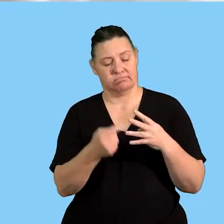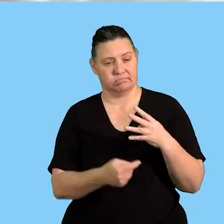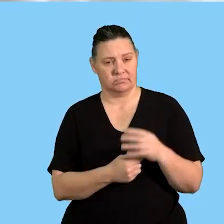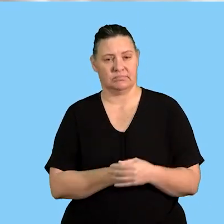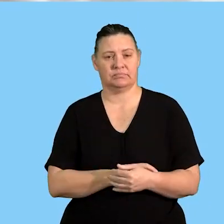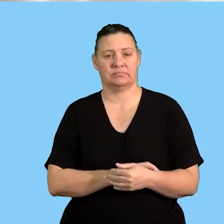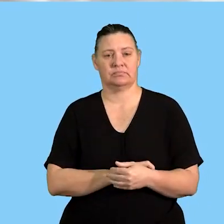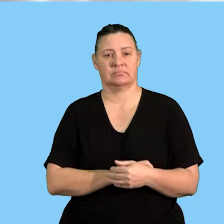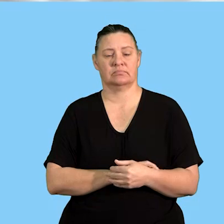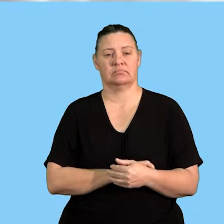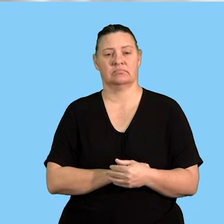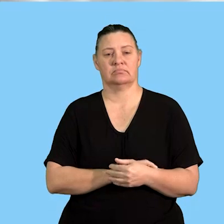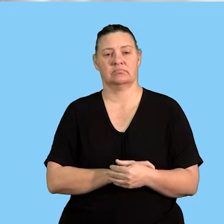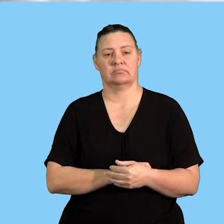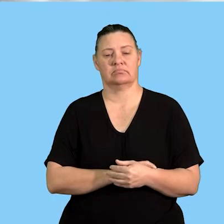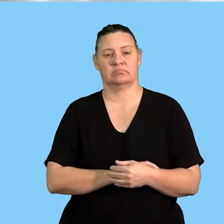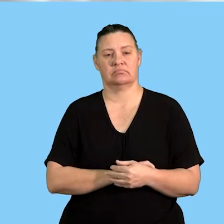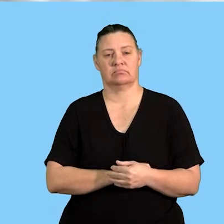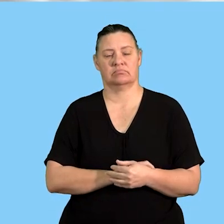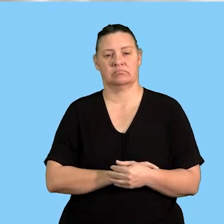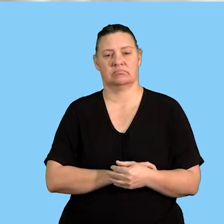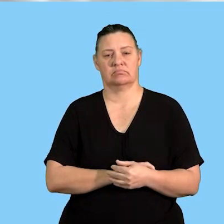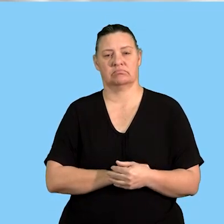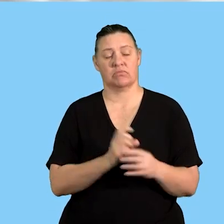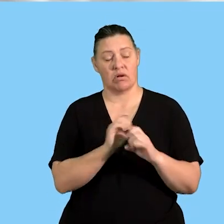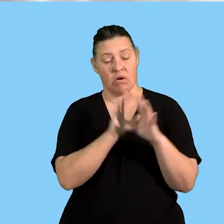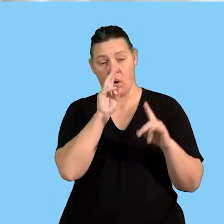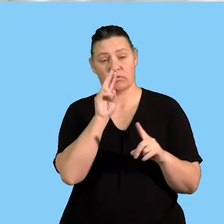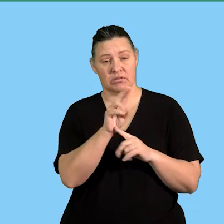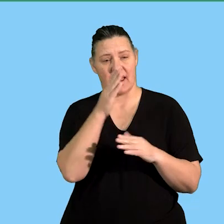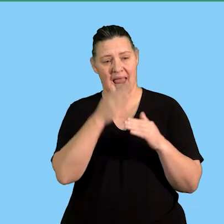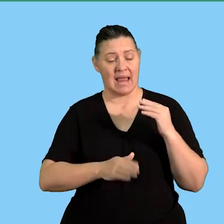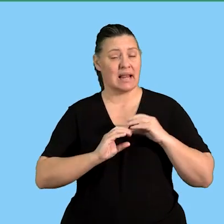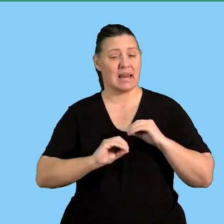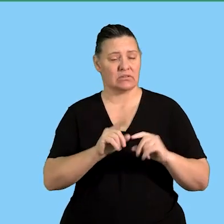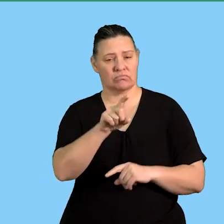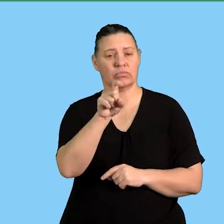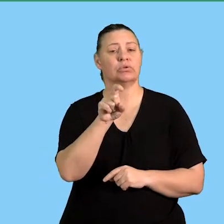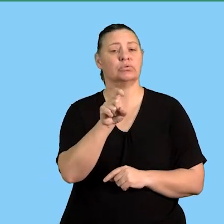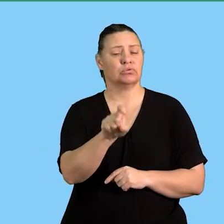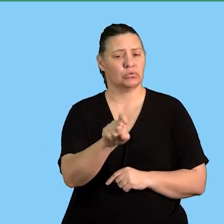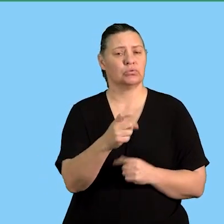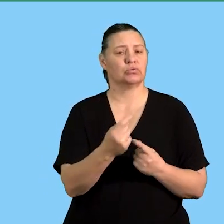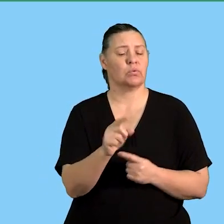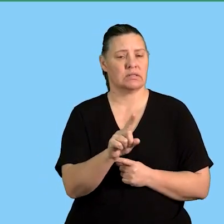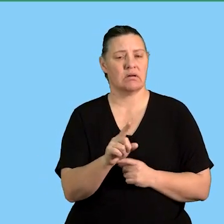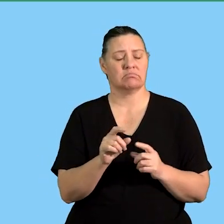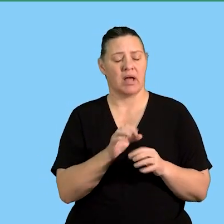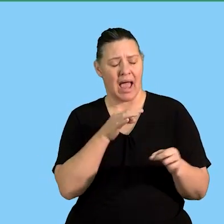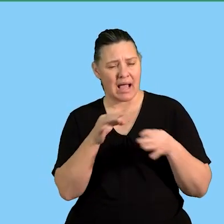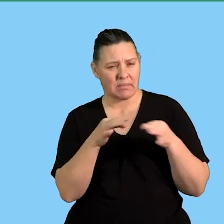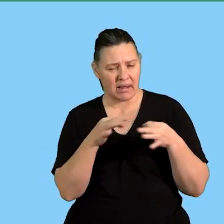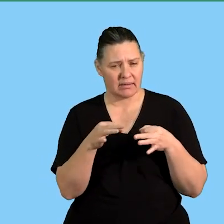following. Let us look into our objectives. We will look at the following. At the end of this lesson, you should be able to